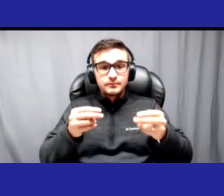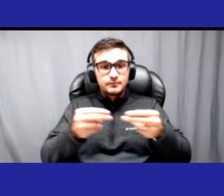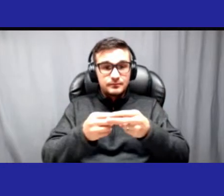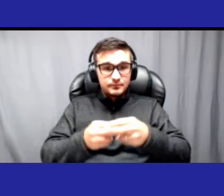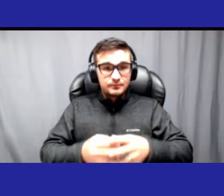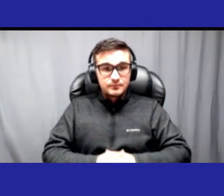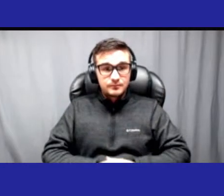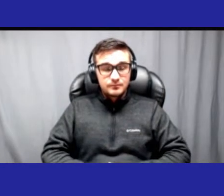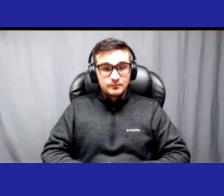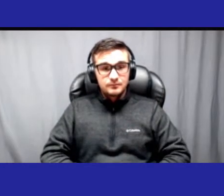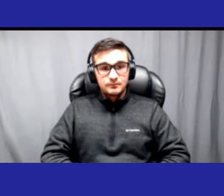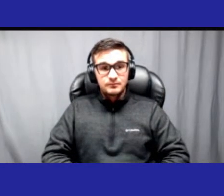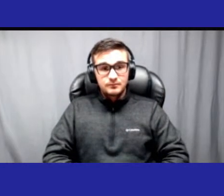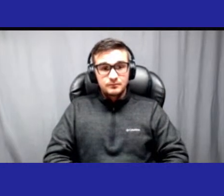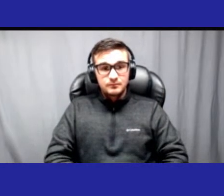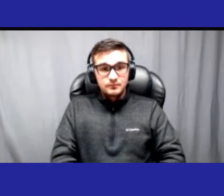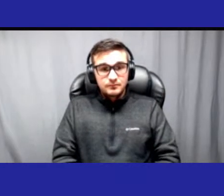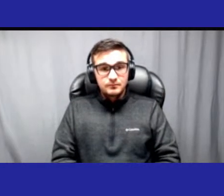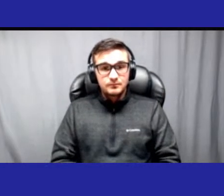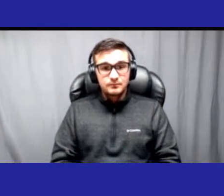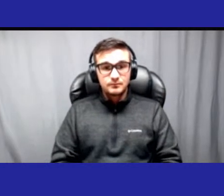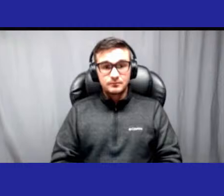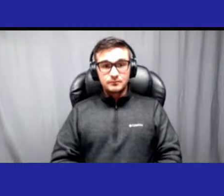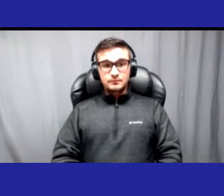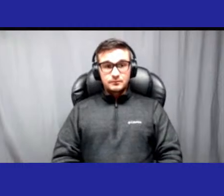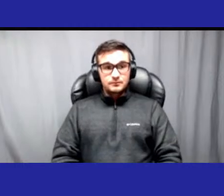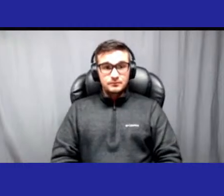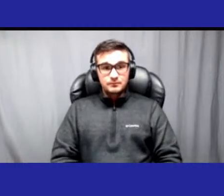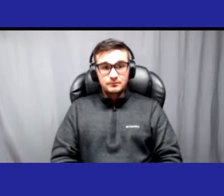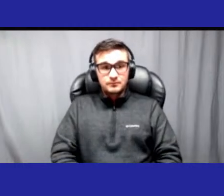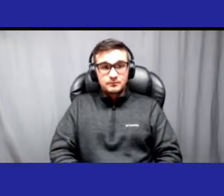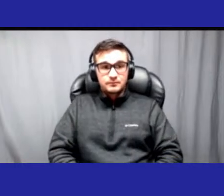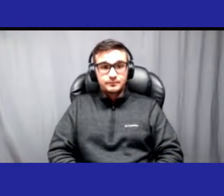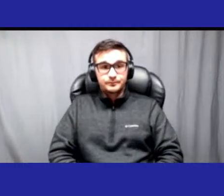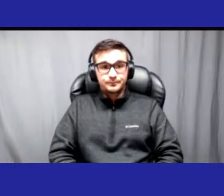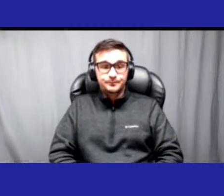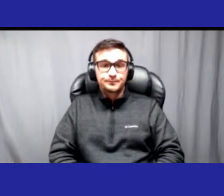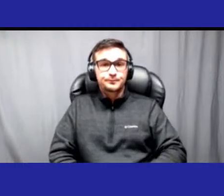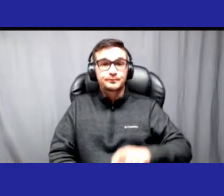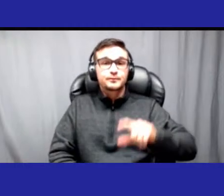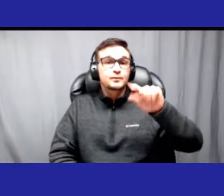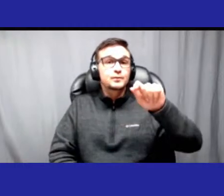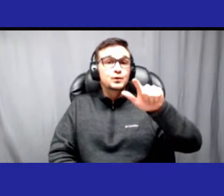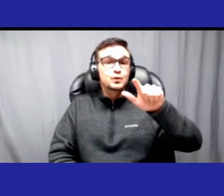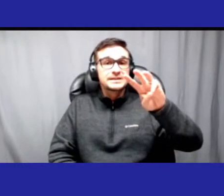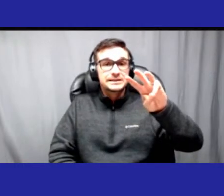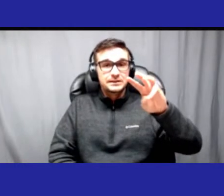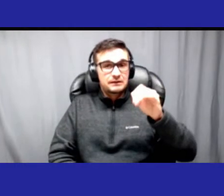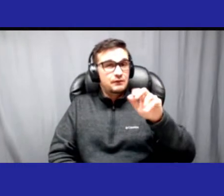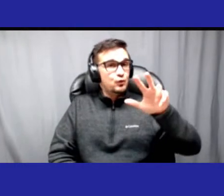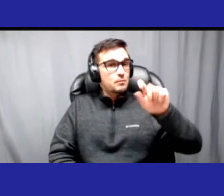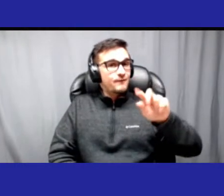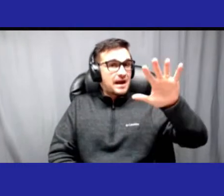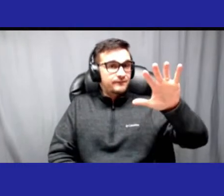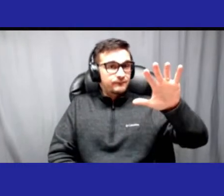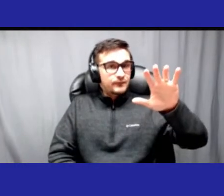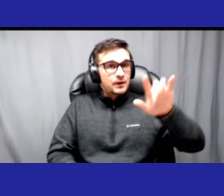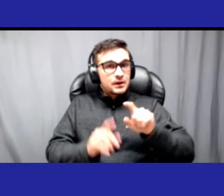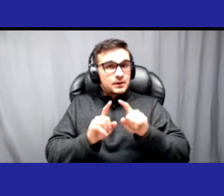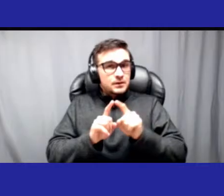So for 2026, we are at 3.5 stars. Unfortunately, we missed